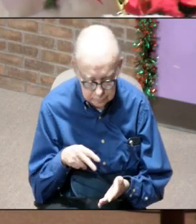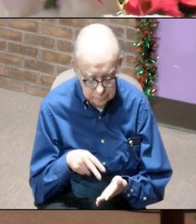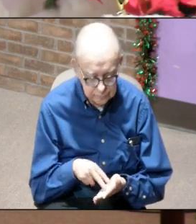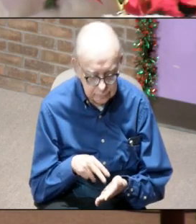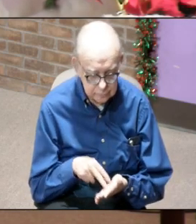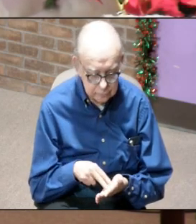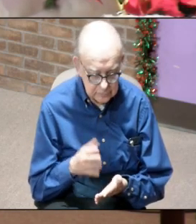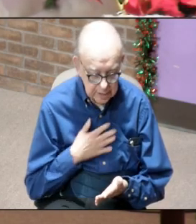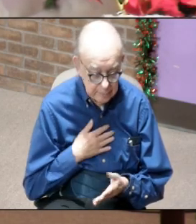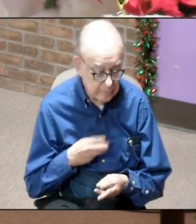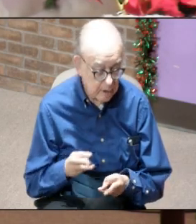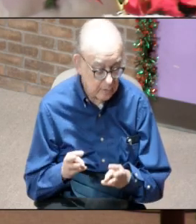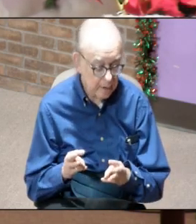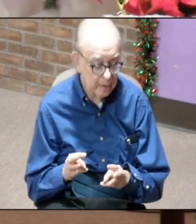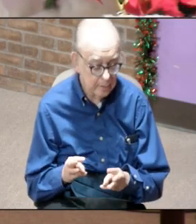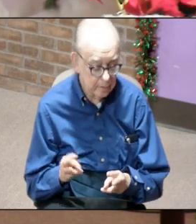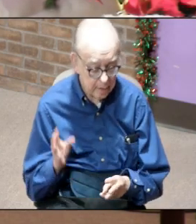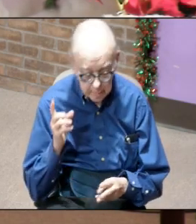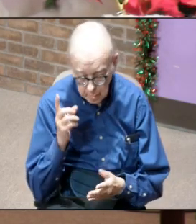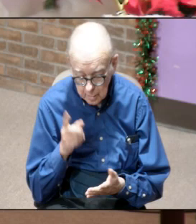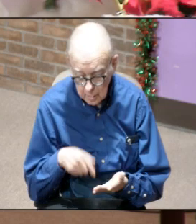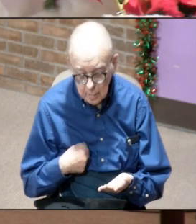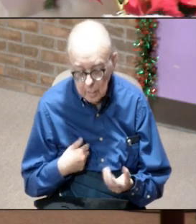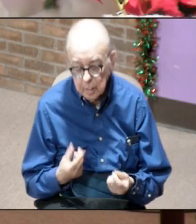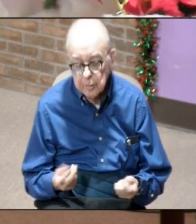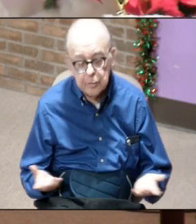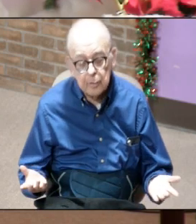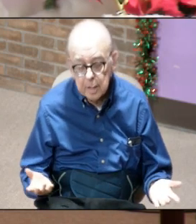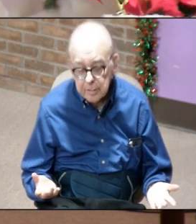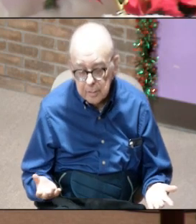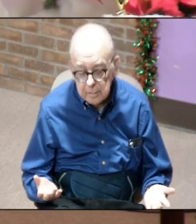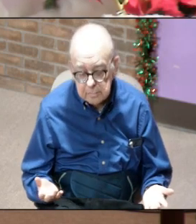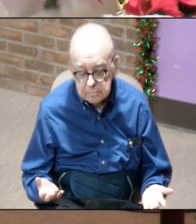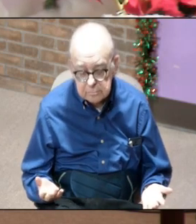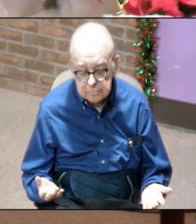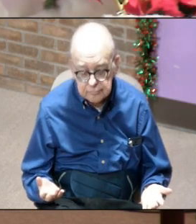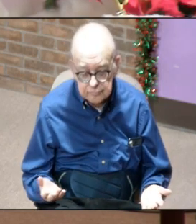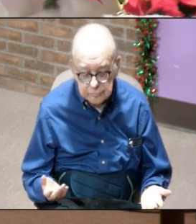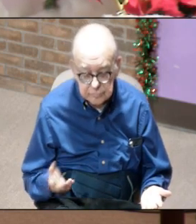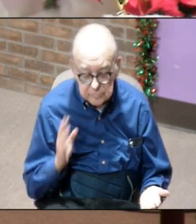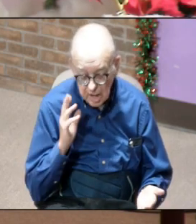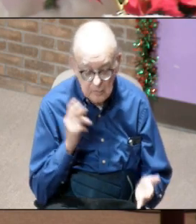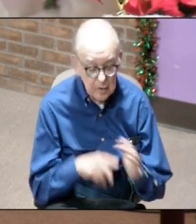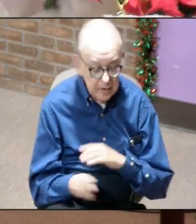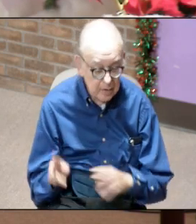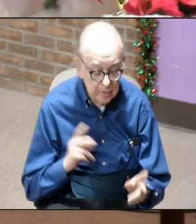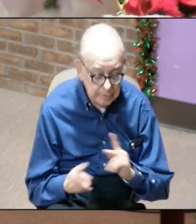standing in my way. And guess what I'm going to do? I'm going to kill them.